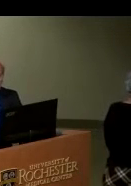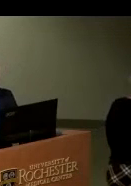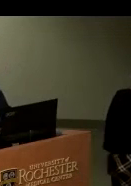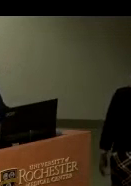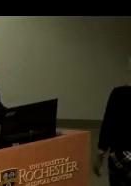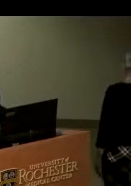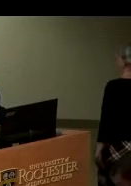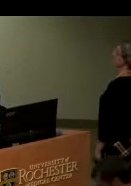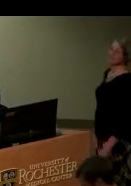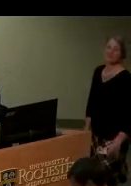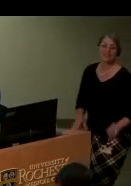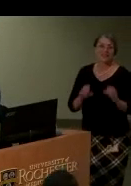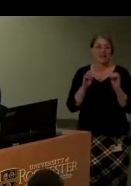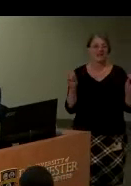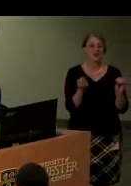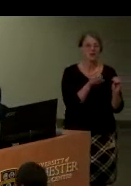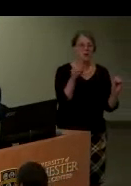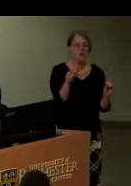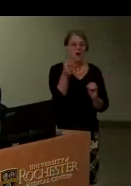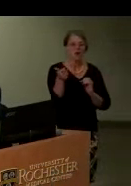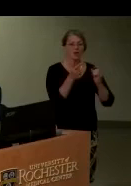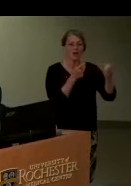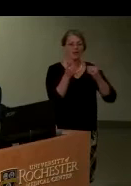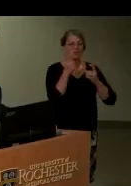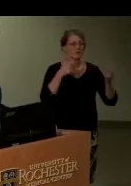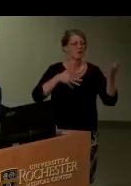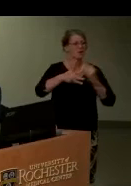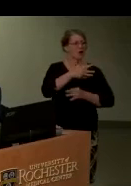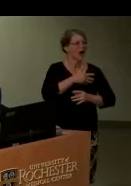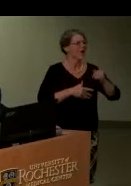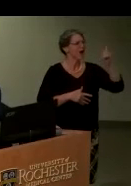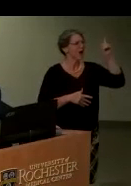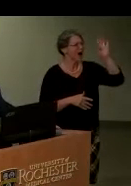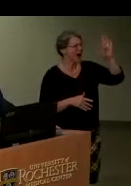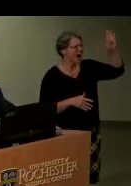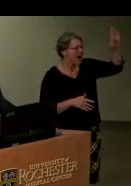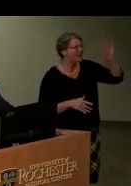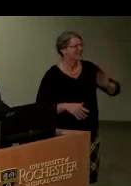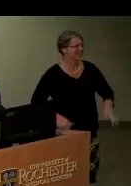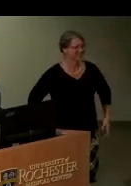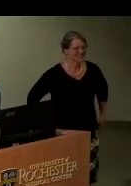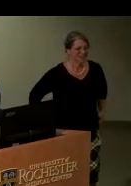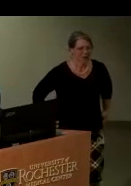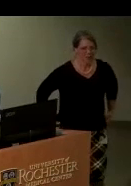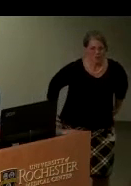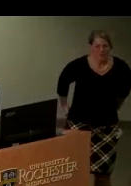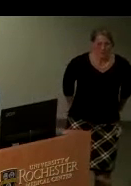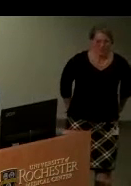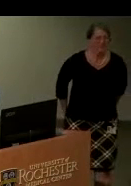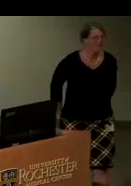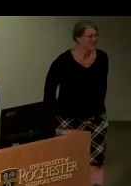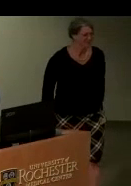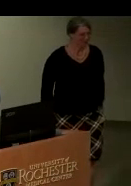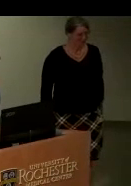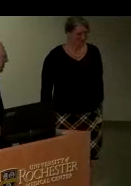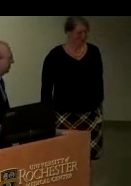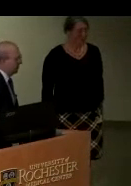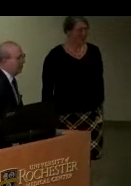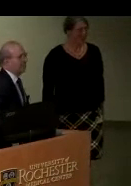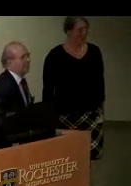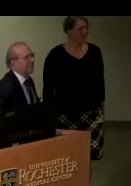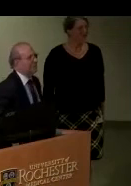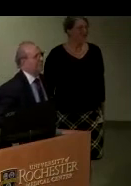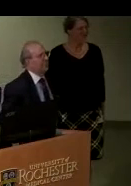All right. If there are no other questions, we'll be around. Oh, One more right here. Thank you. This is